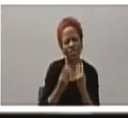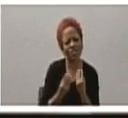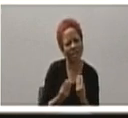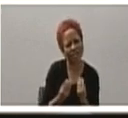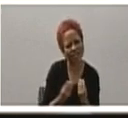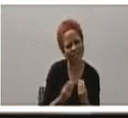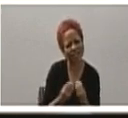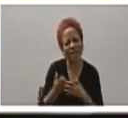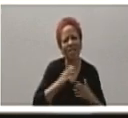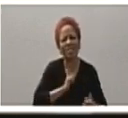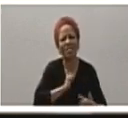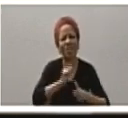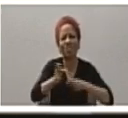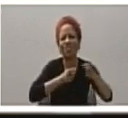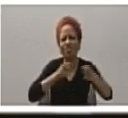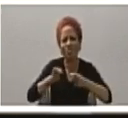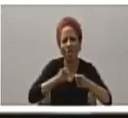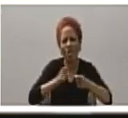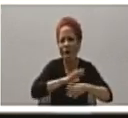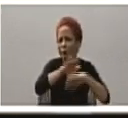self-control,